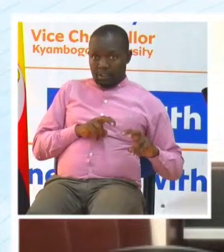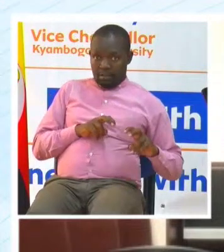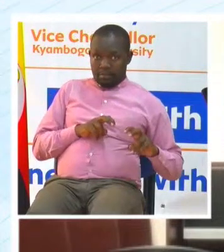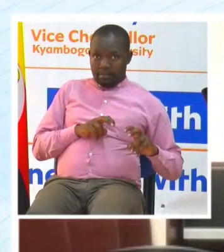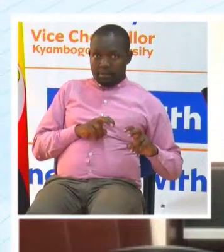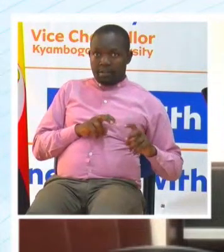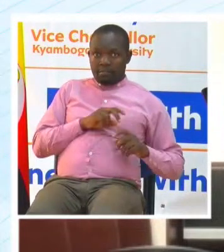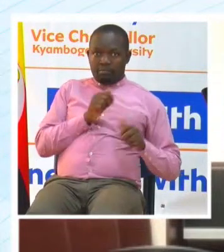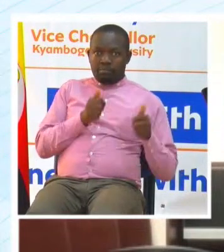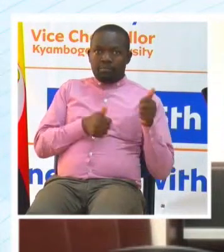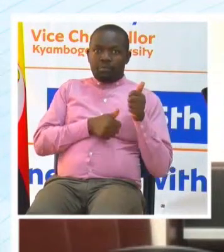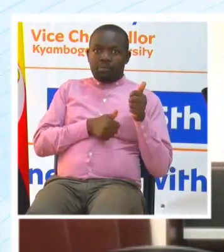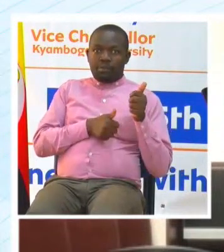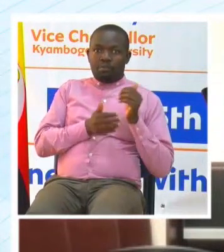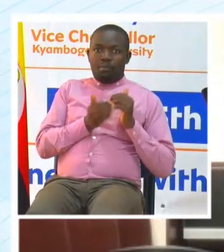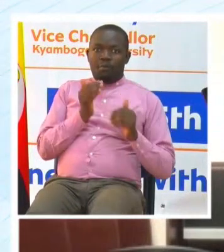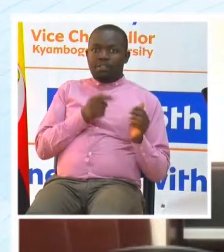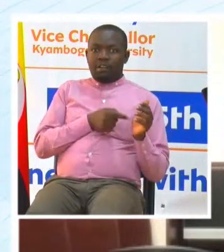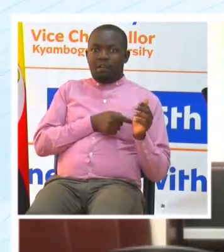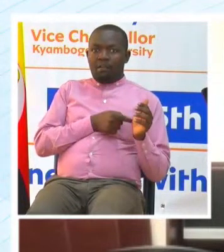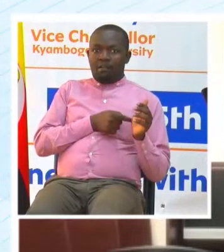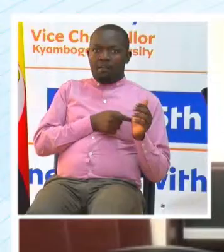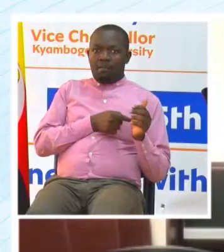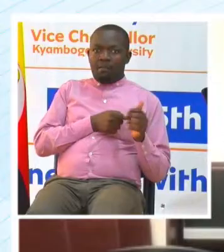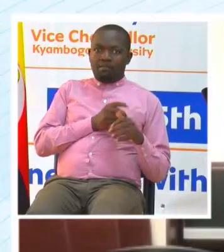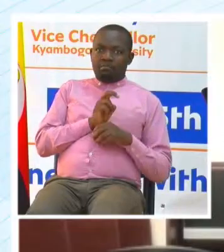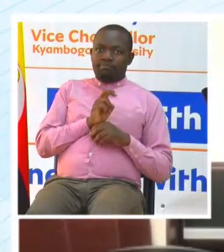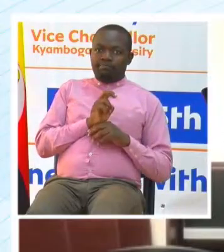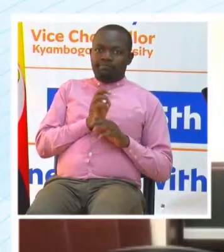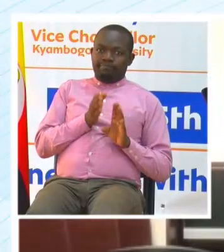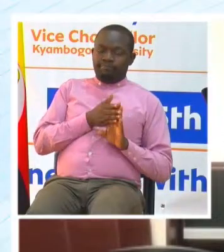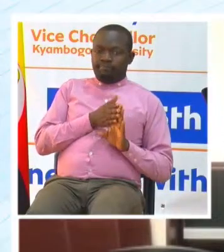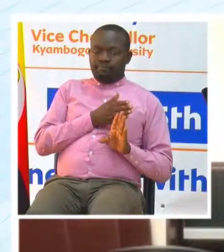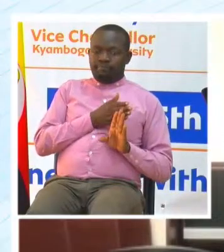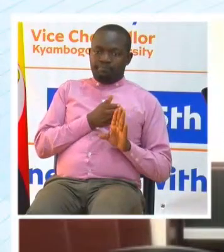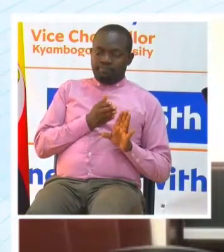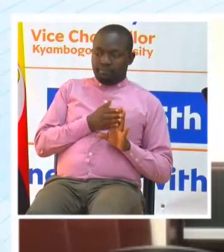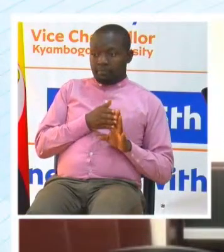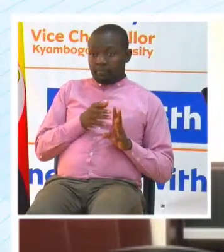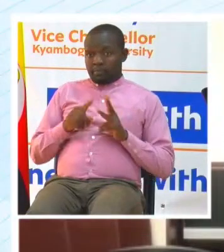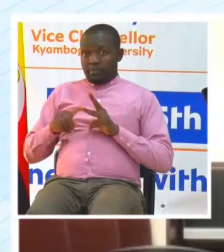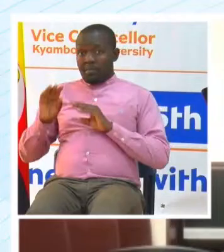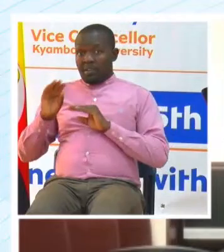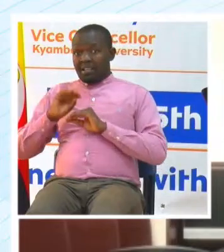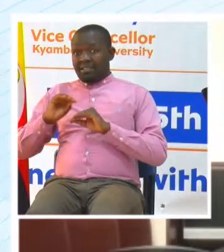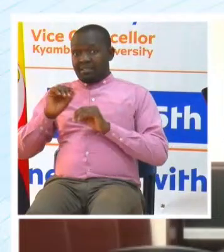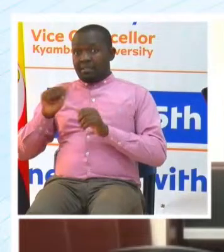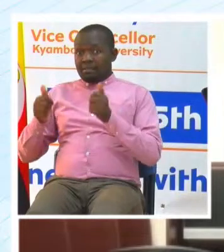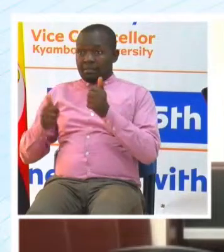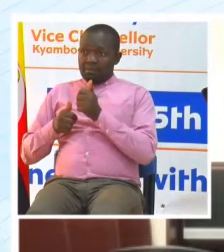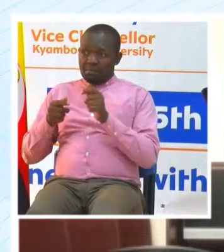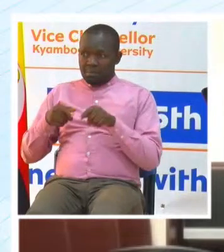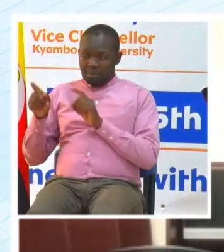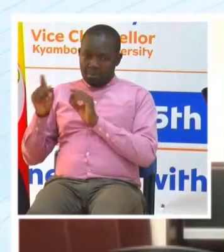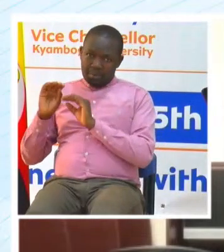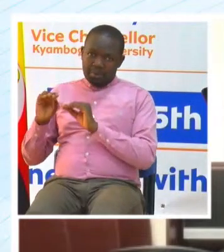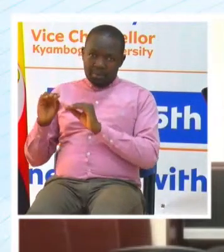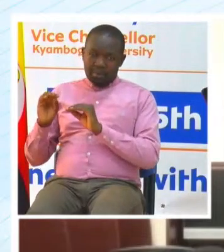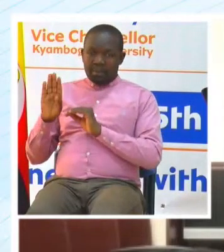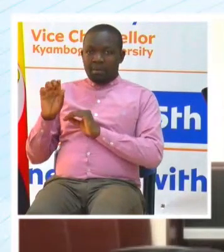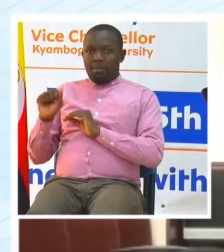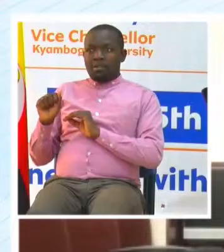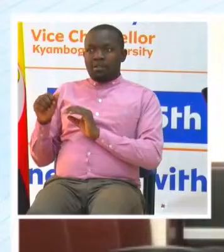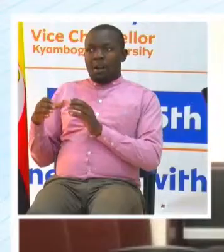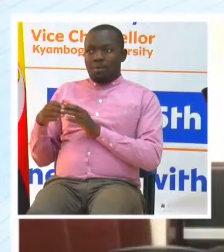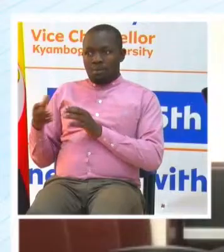supervised by a professor. Then teaching assistantship, you'll be teaching the undergraduates.